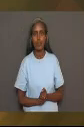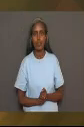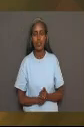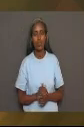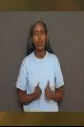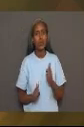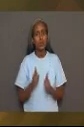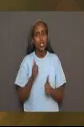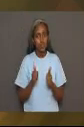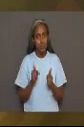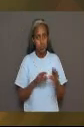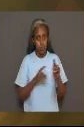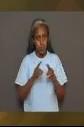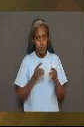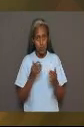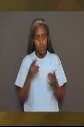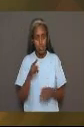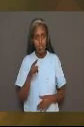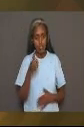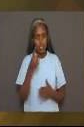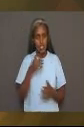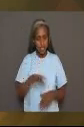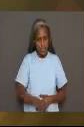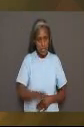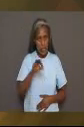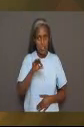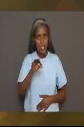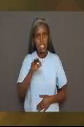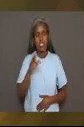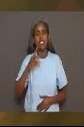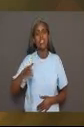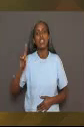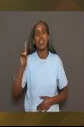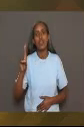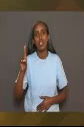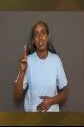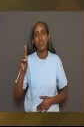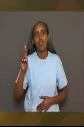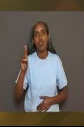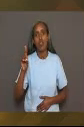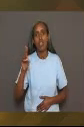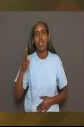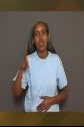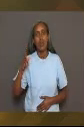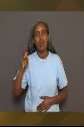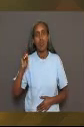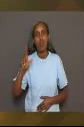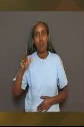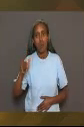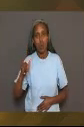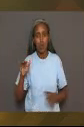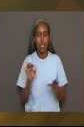What should we do if we wish to discover the derivative of a polynomial function?